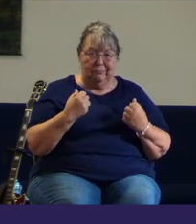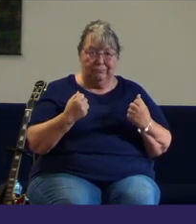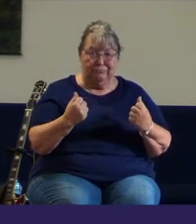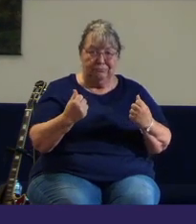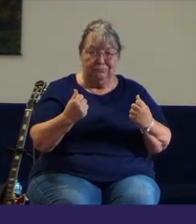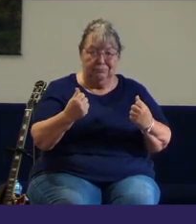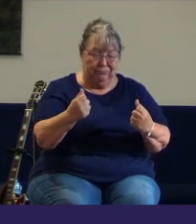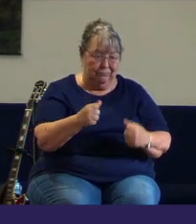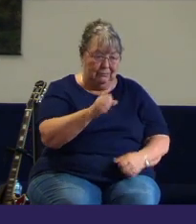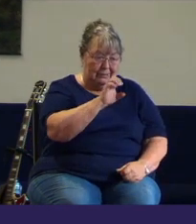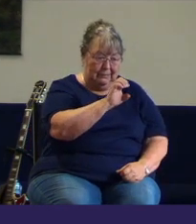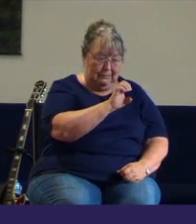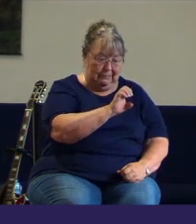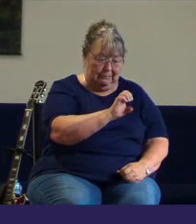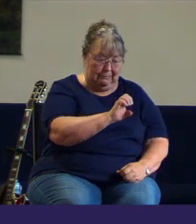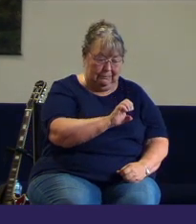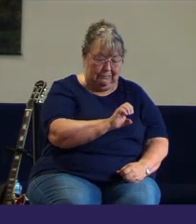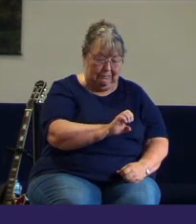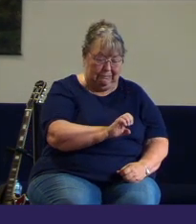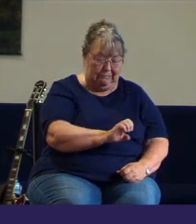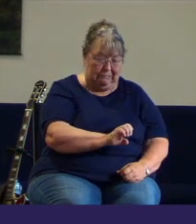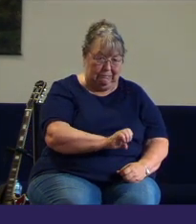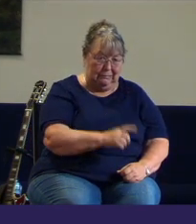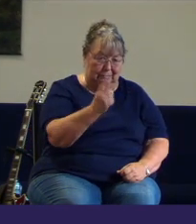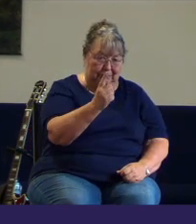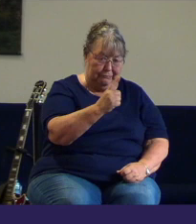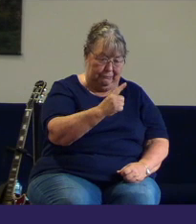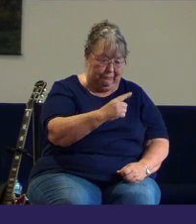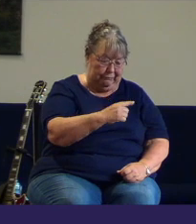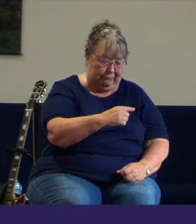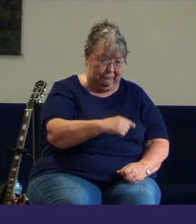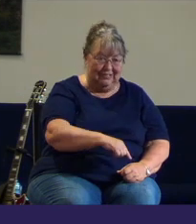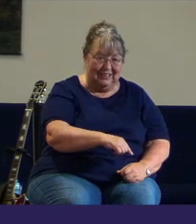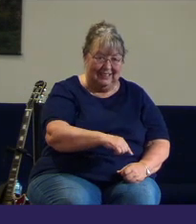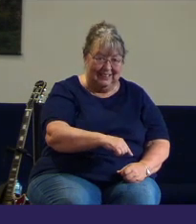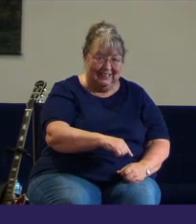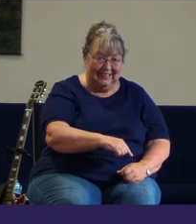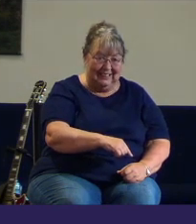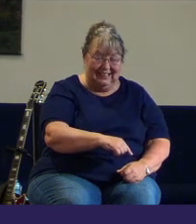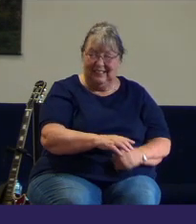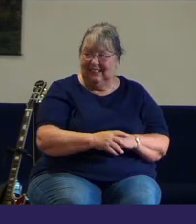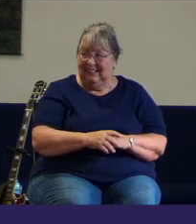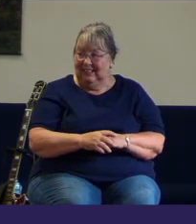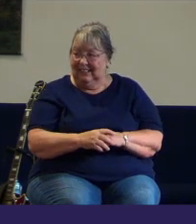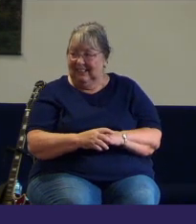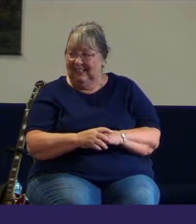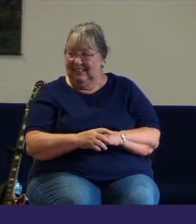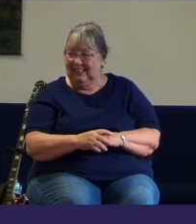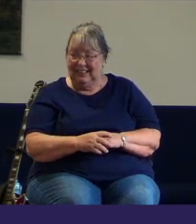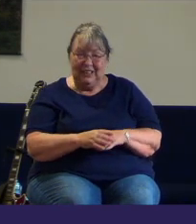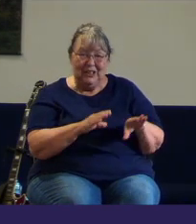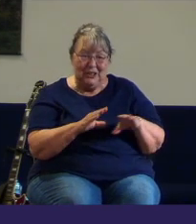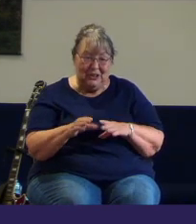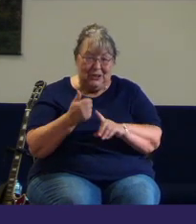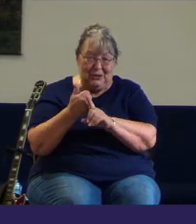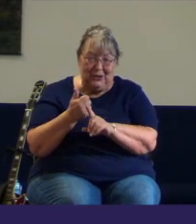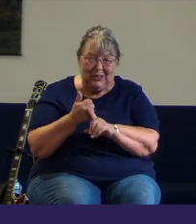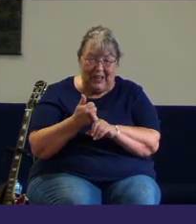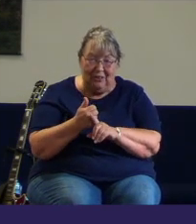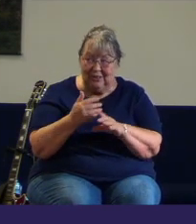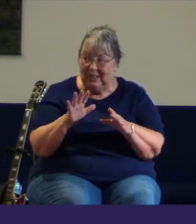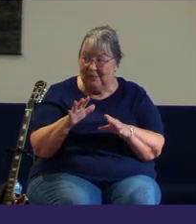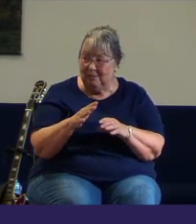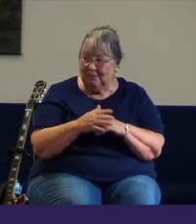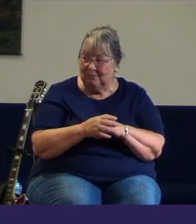I don't know if you've ever done that, but I do that, and if you've not done it, you think I'm a head case, just, you can do this later on. Get your gas. Stop being cheap. Okay. But